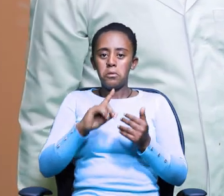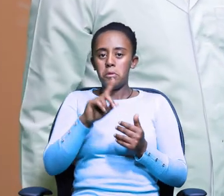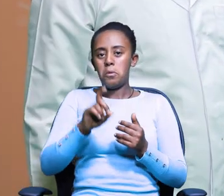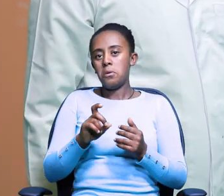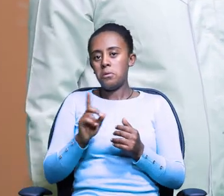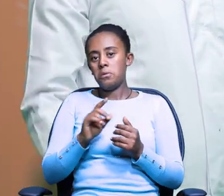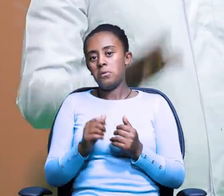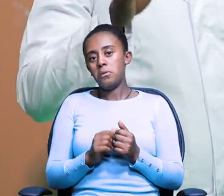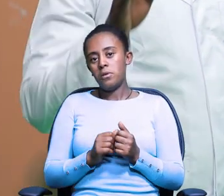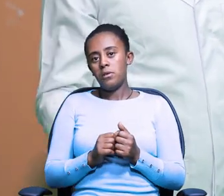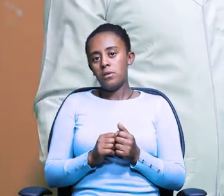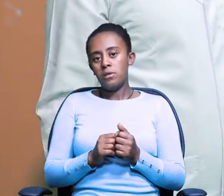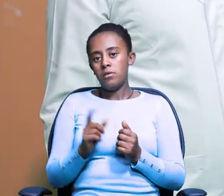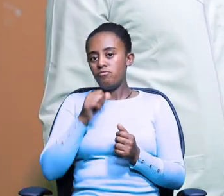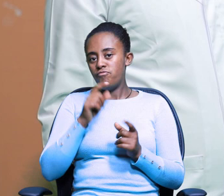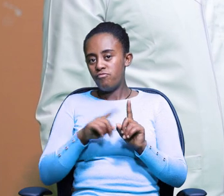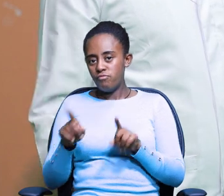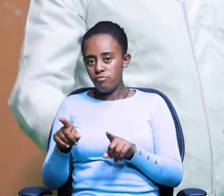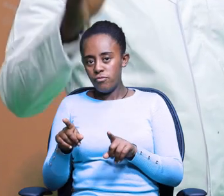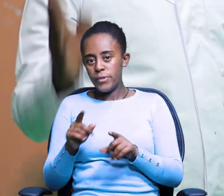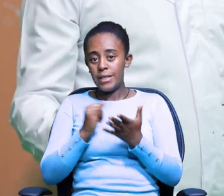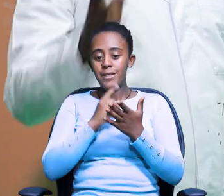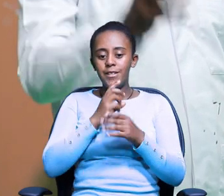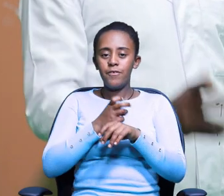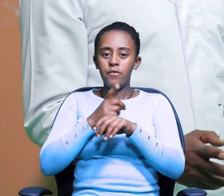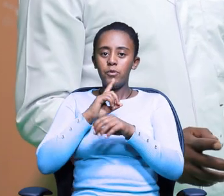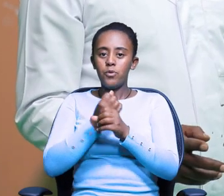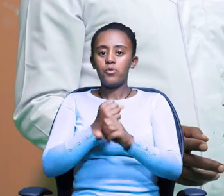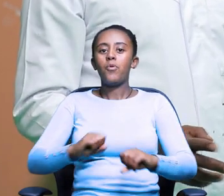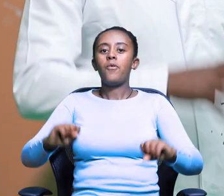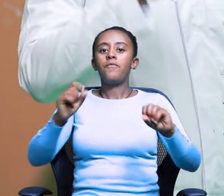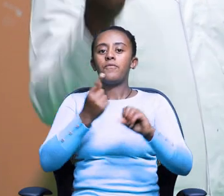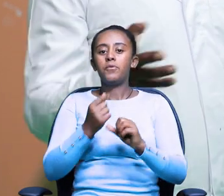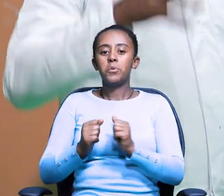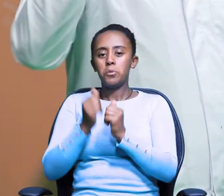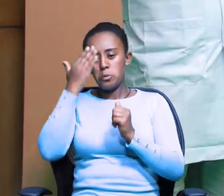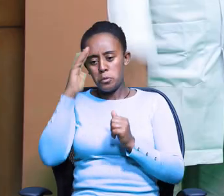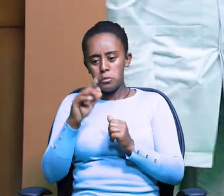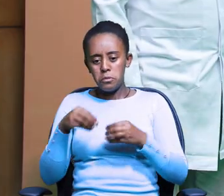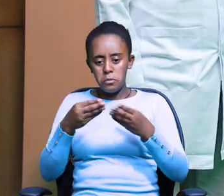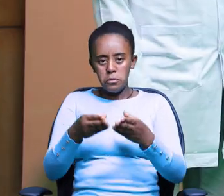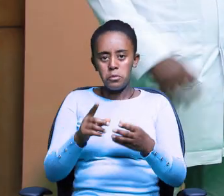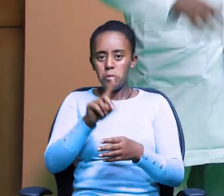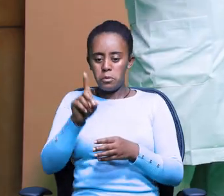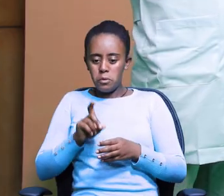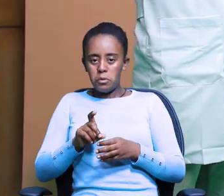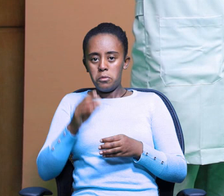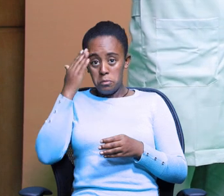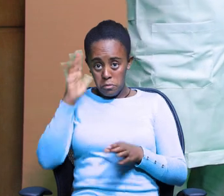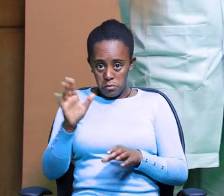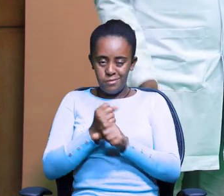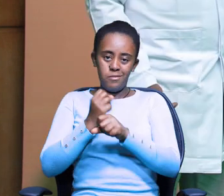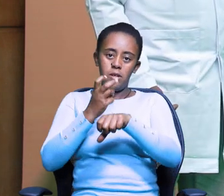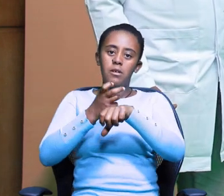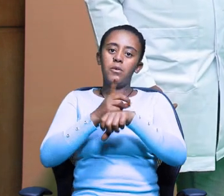one. Unless otherwise, it is difficult to solve without knowing what is given and without knowing what